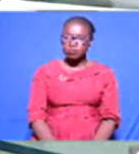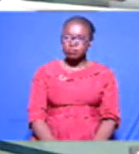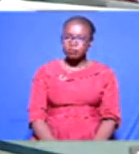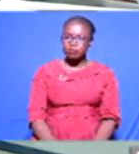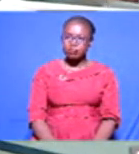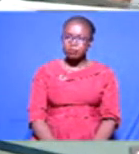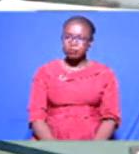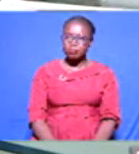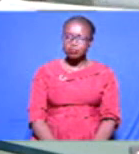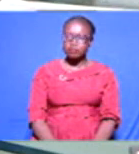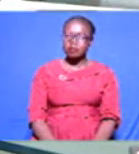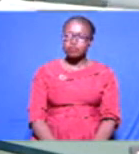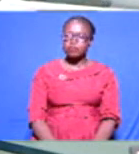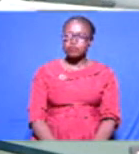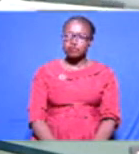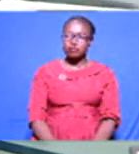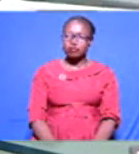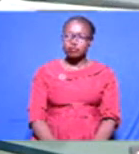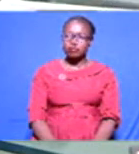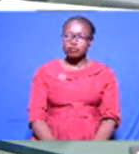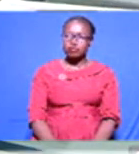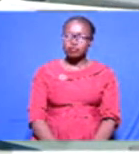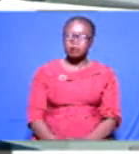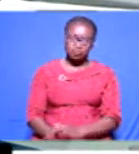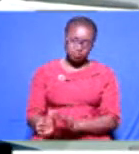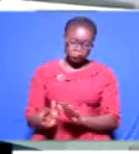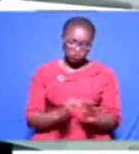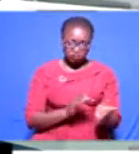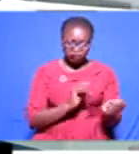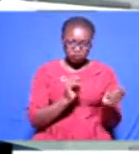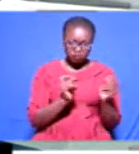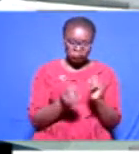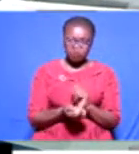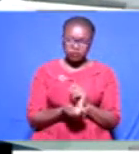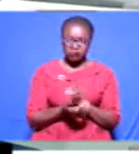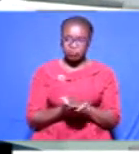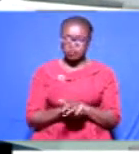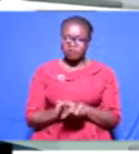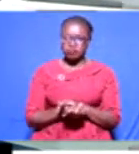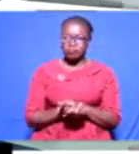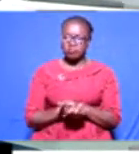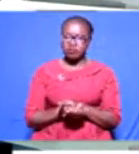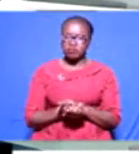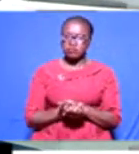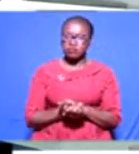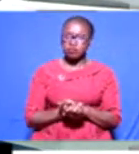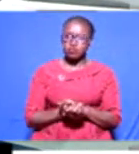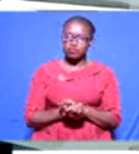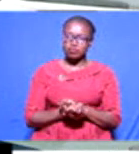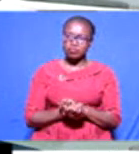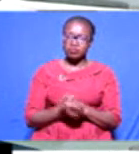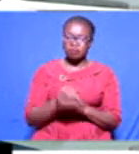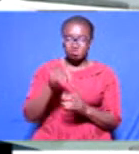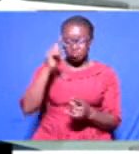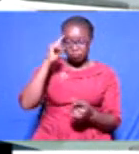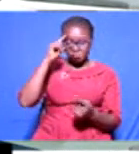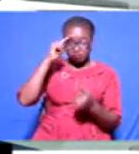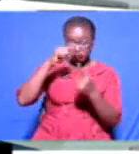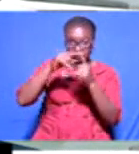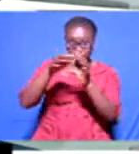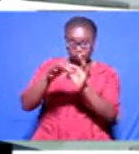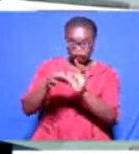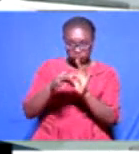Very well. Now, let's shift gears and move into the world of politics and the Azimio la Umoja